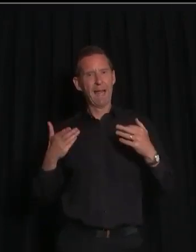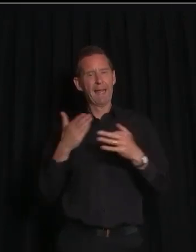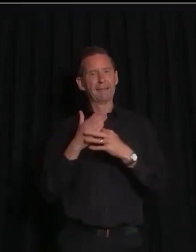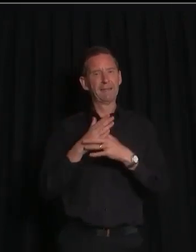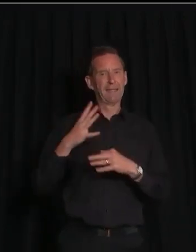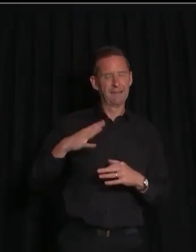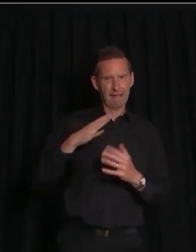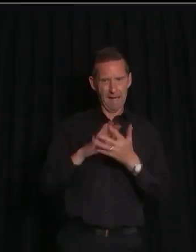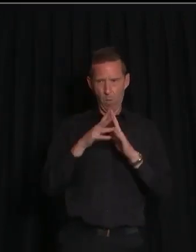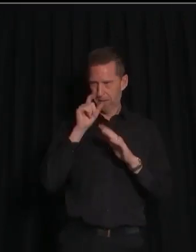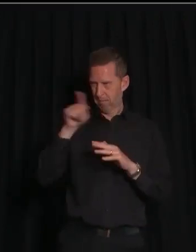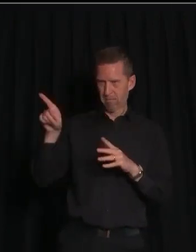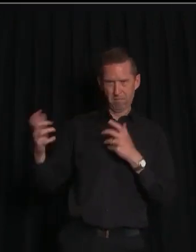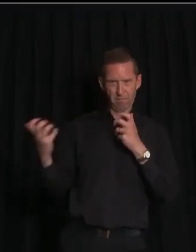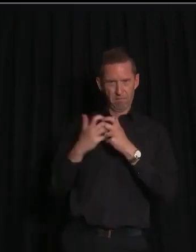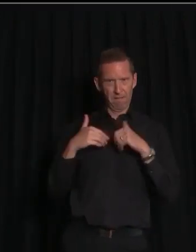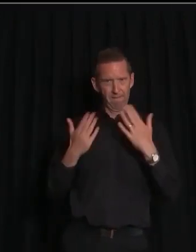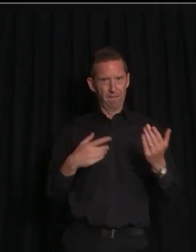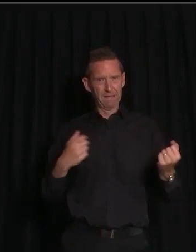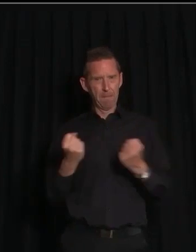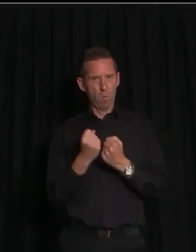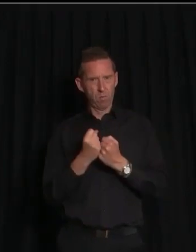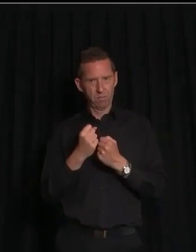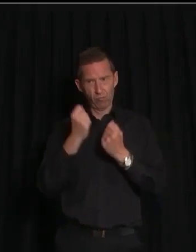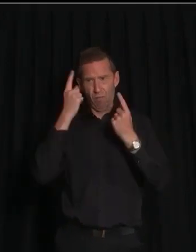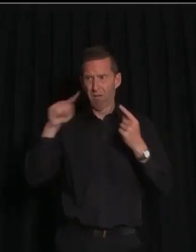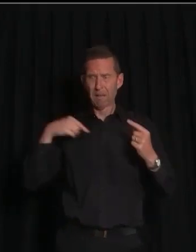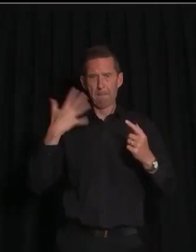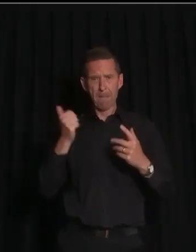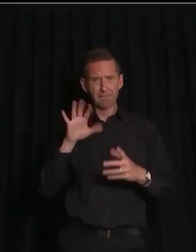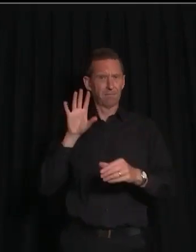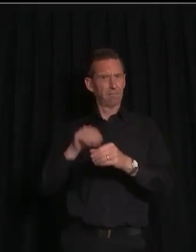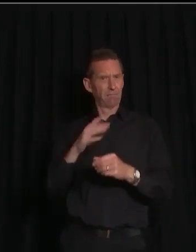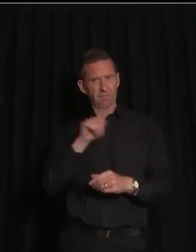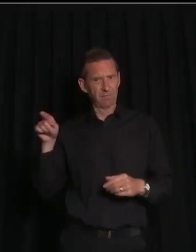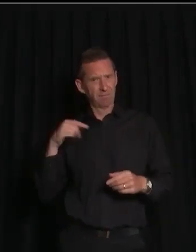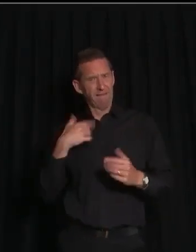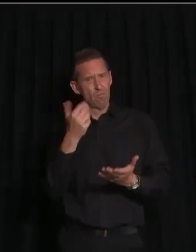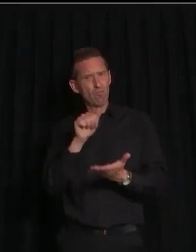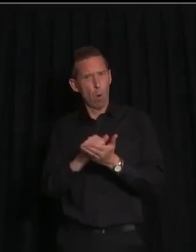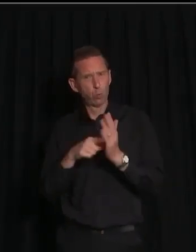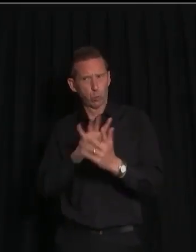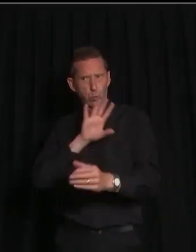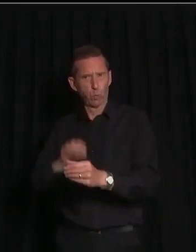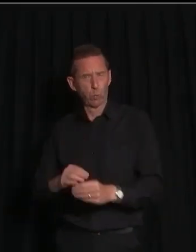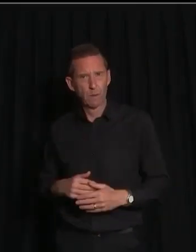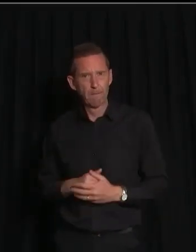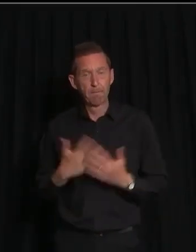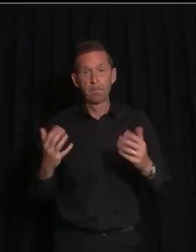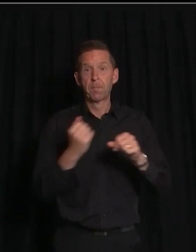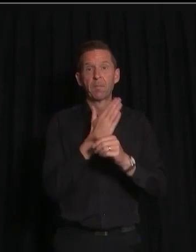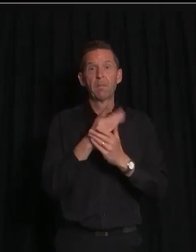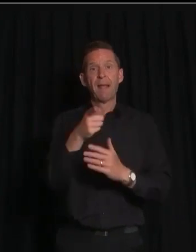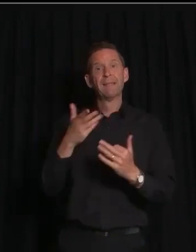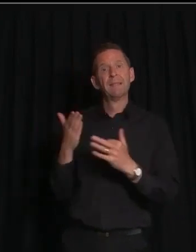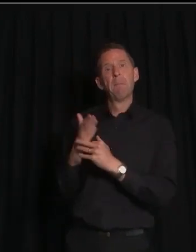cater to our support needs and recognise that we all deserve to be included? And so to ensure that accessibility is